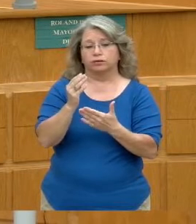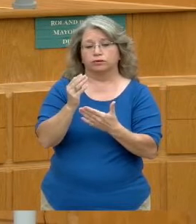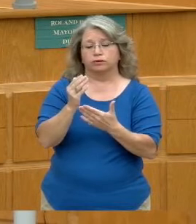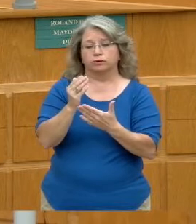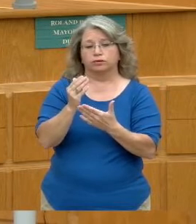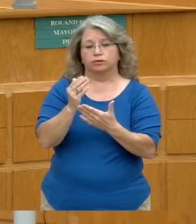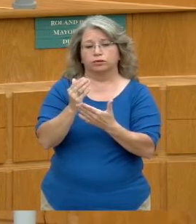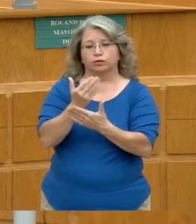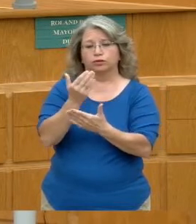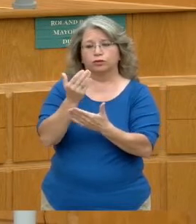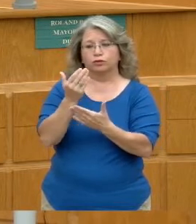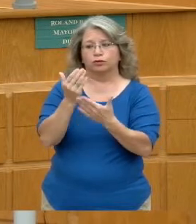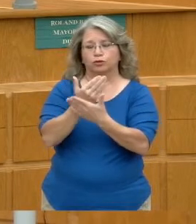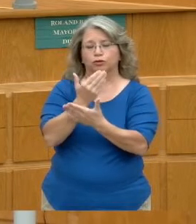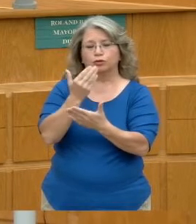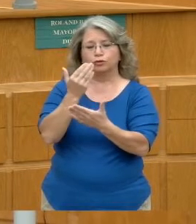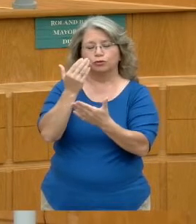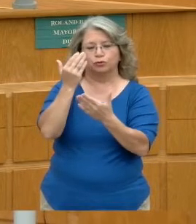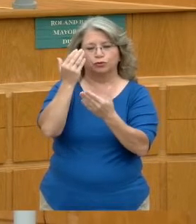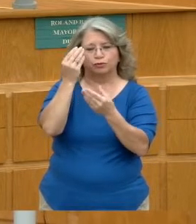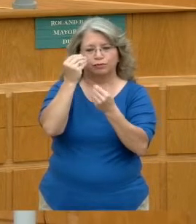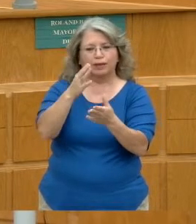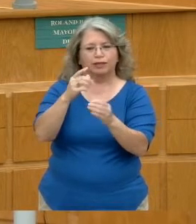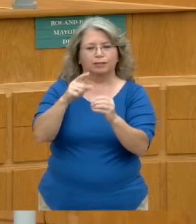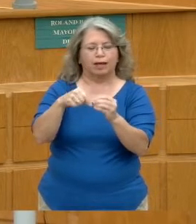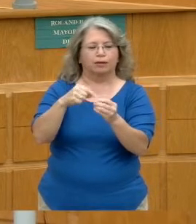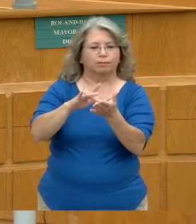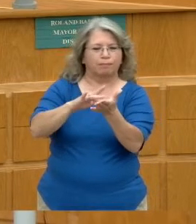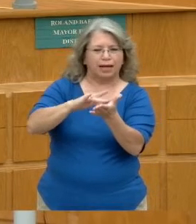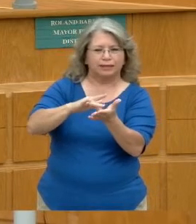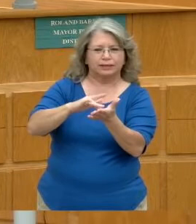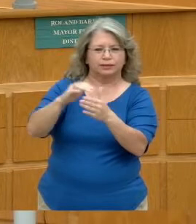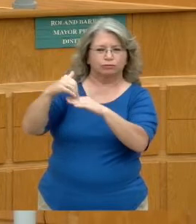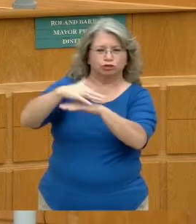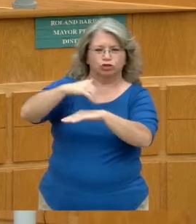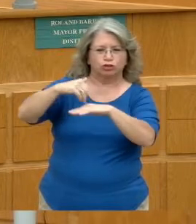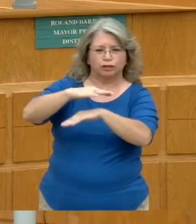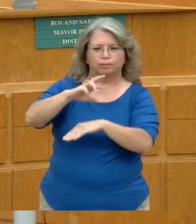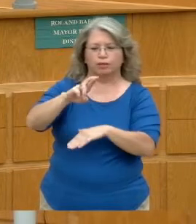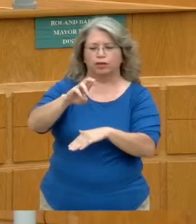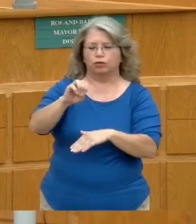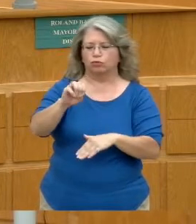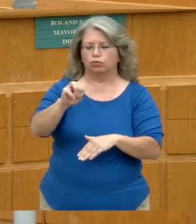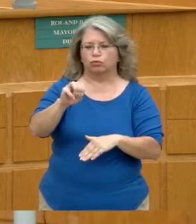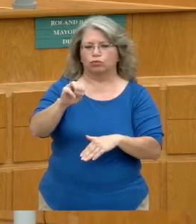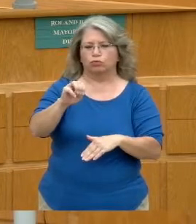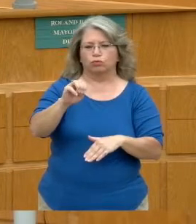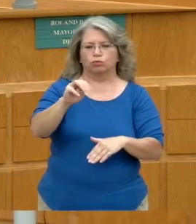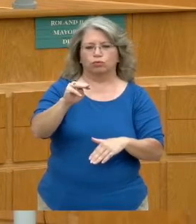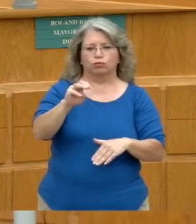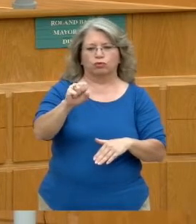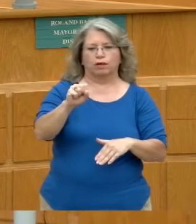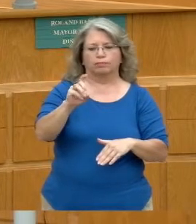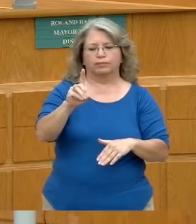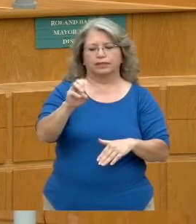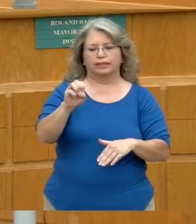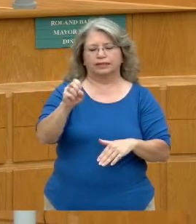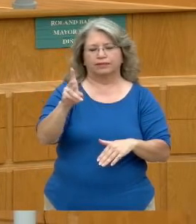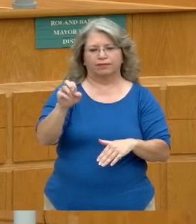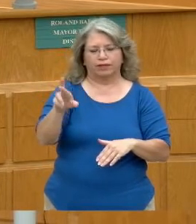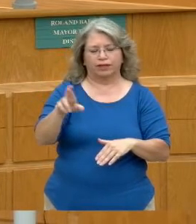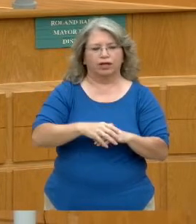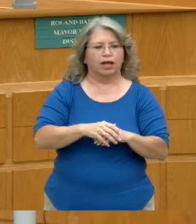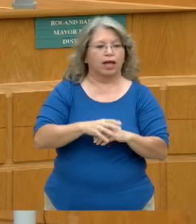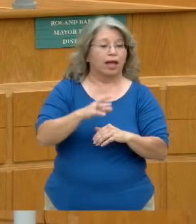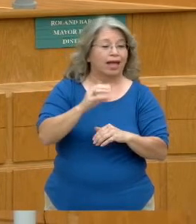remdesivir. It's hard to say that word. Yeah. And then also some input on Memorial Day and how we can social distance appropriately,